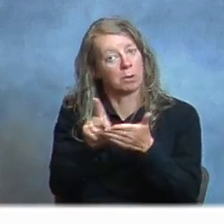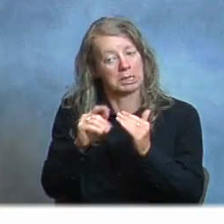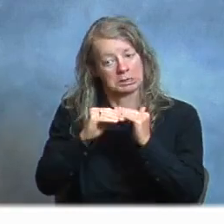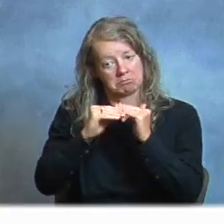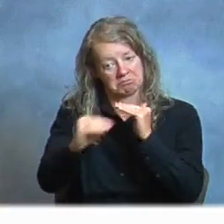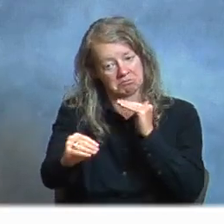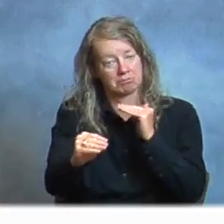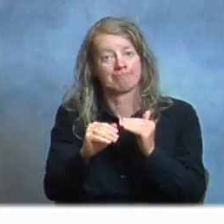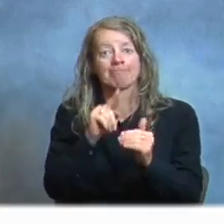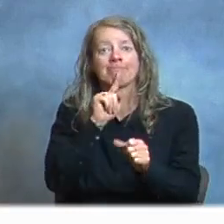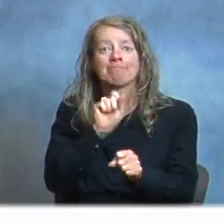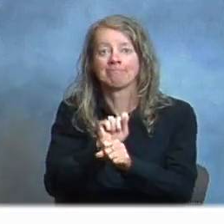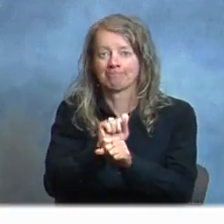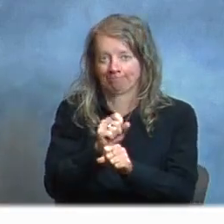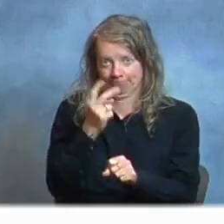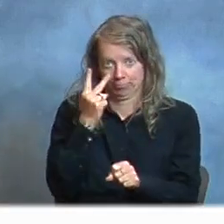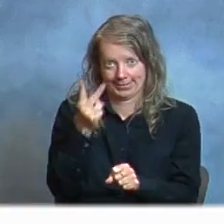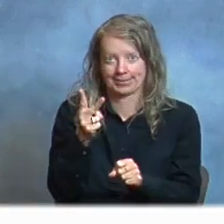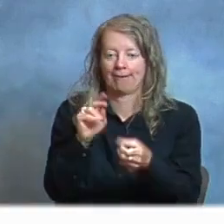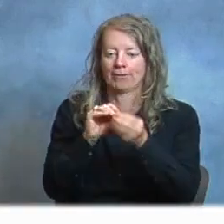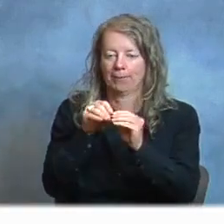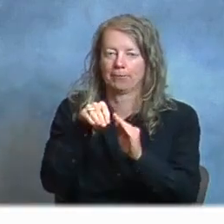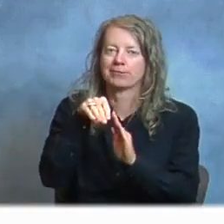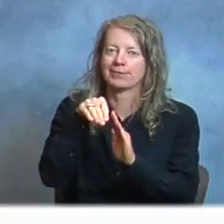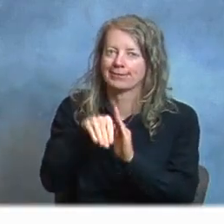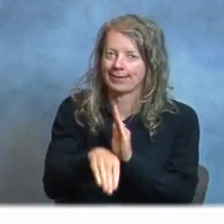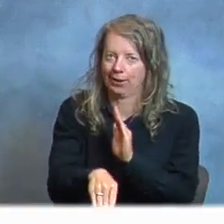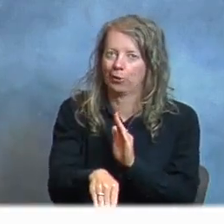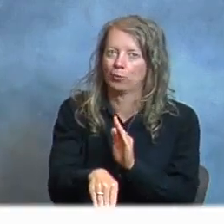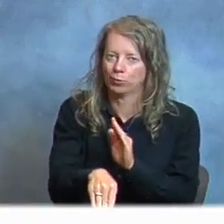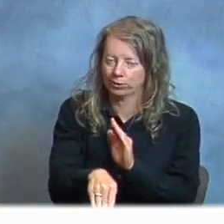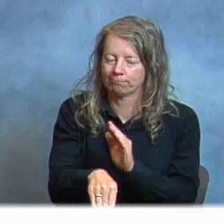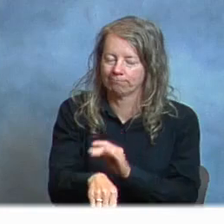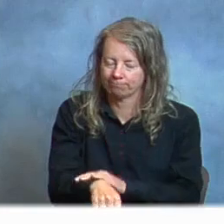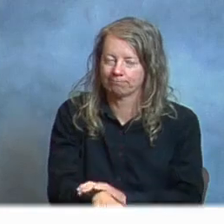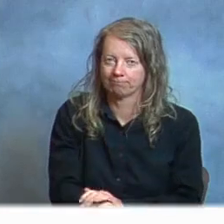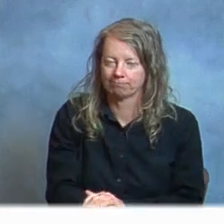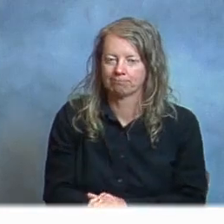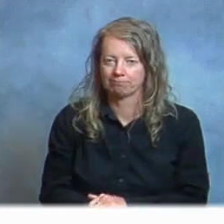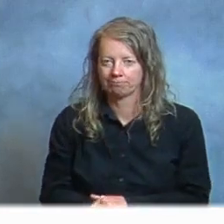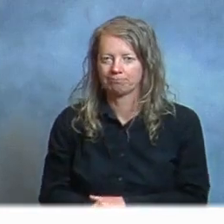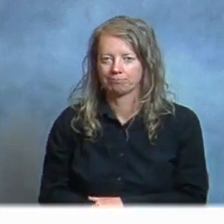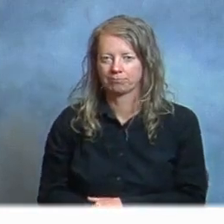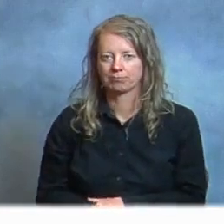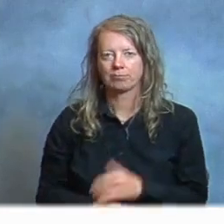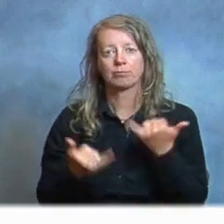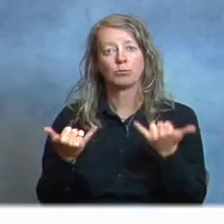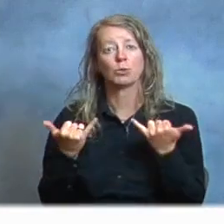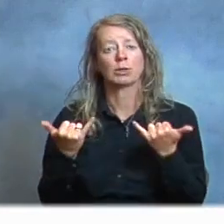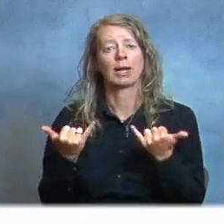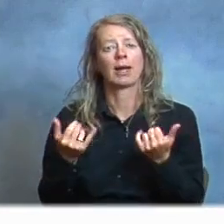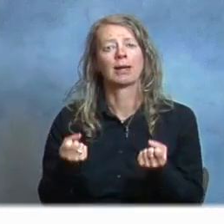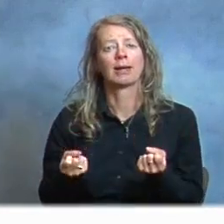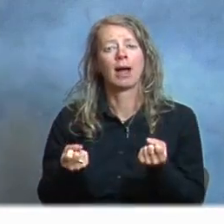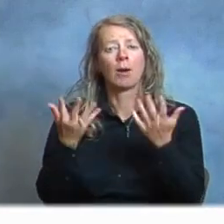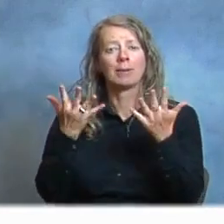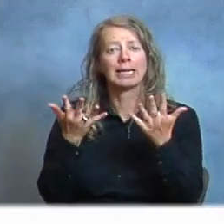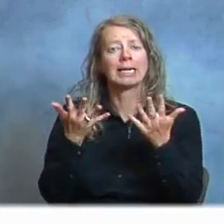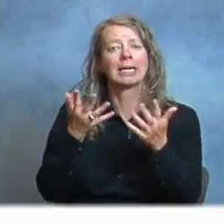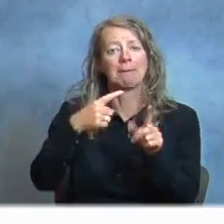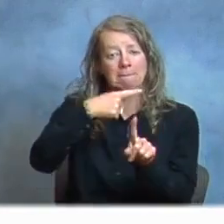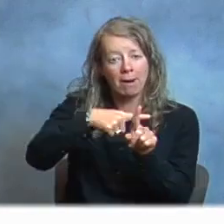see a downward turn in that incidence rate, with today's rate being at